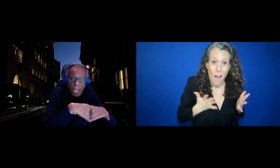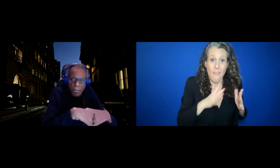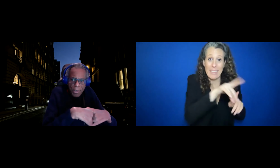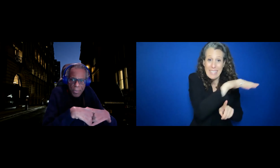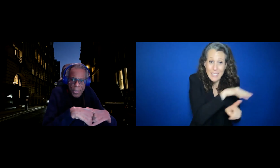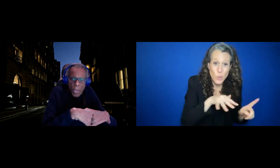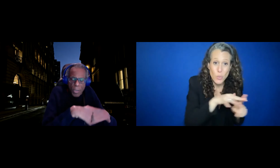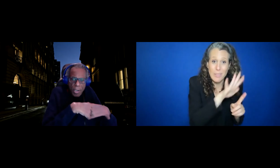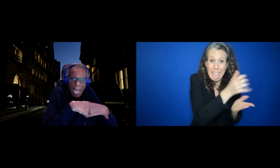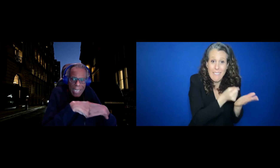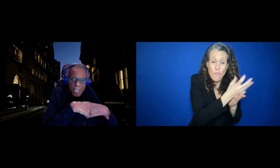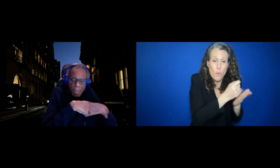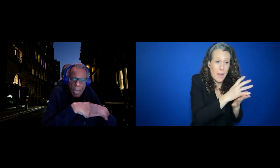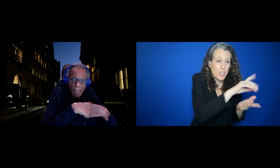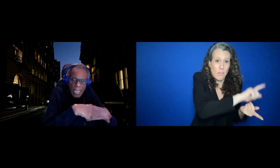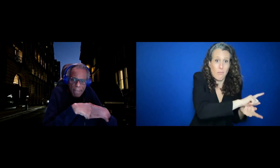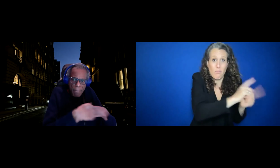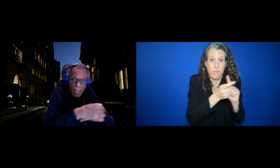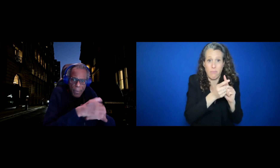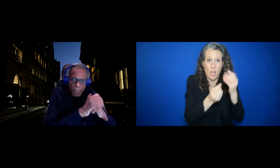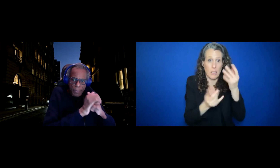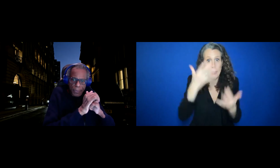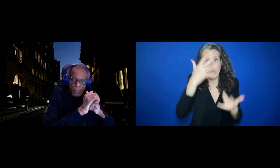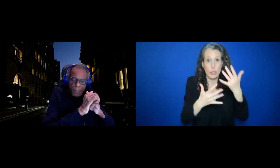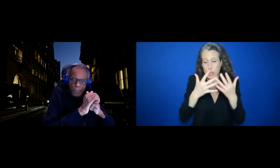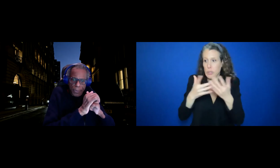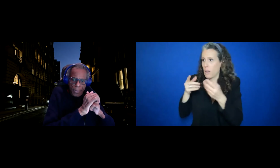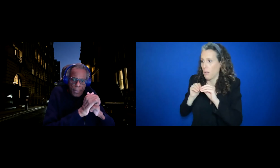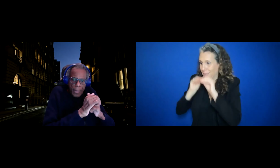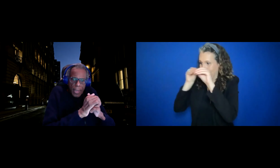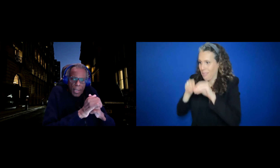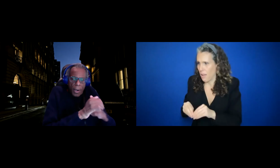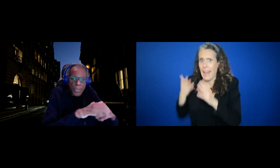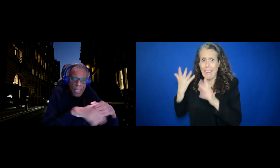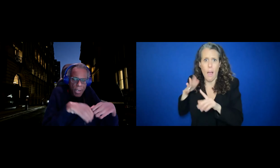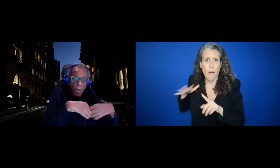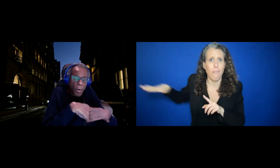of algorithms which got access to many different people.